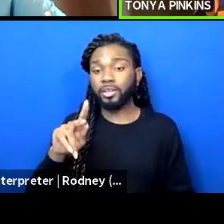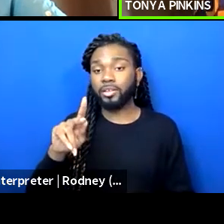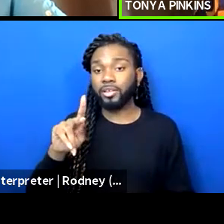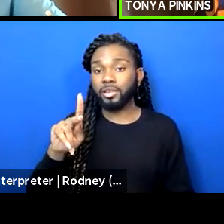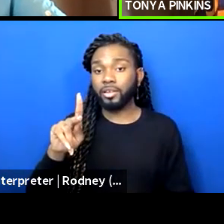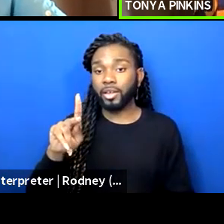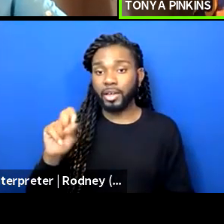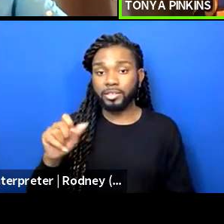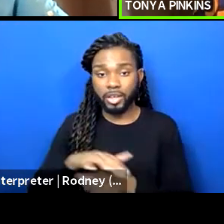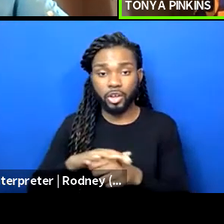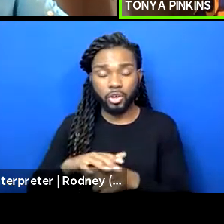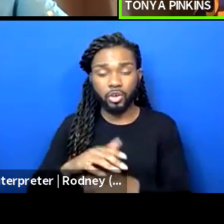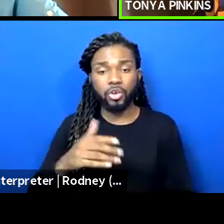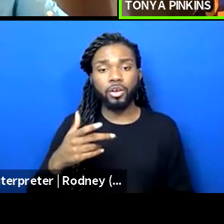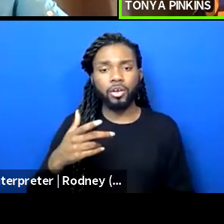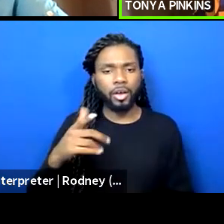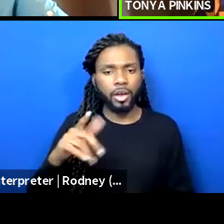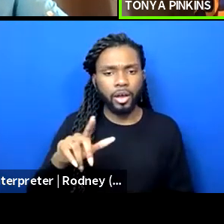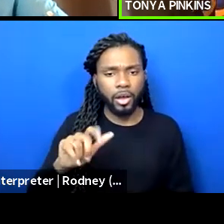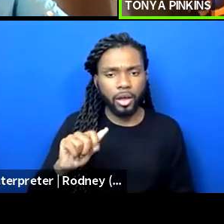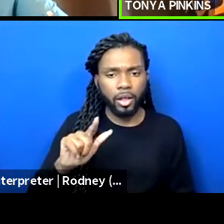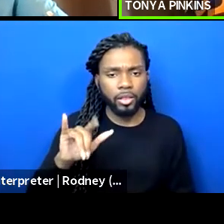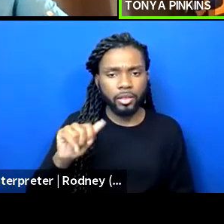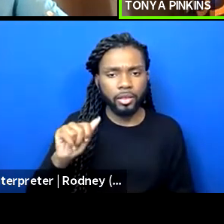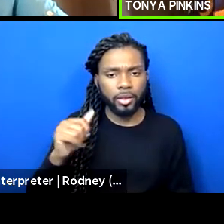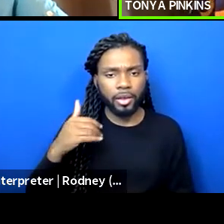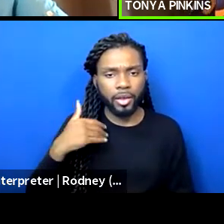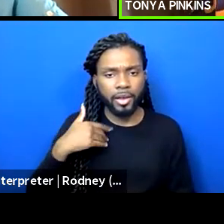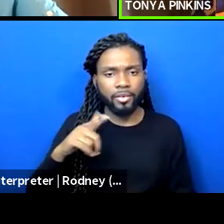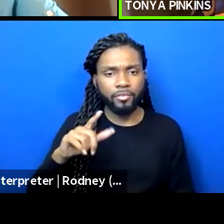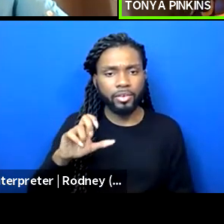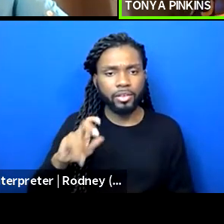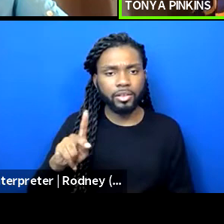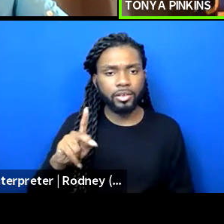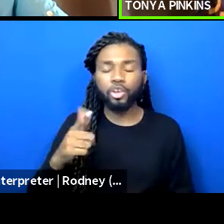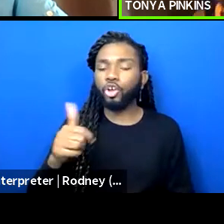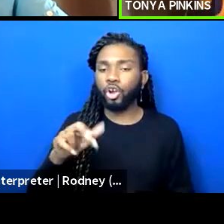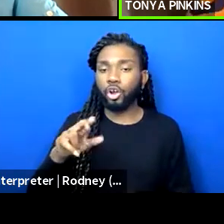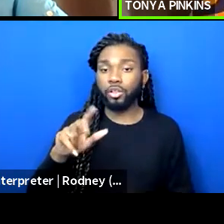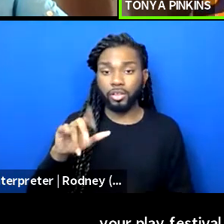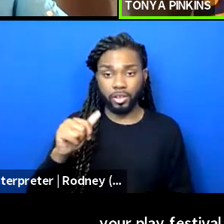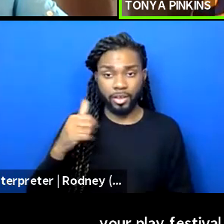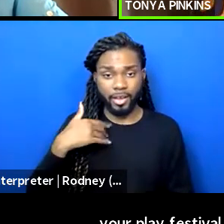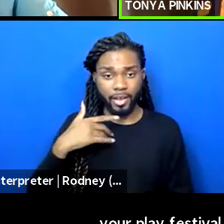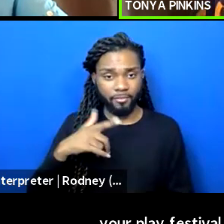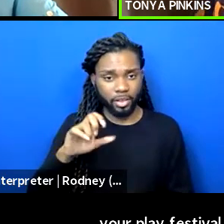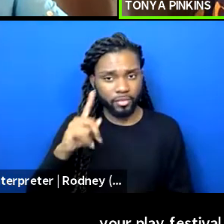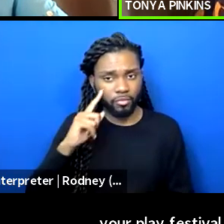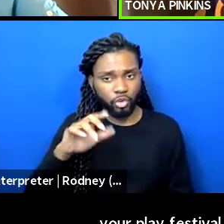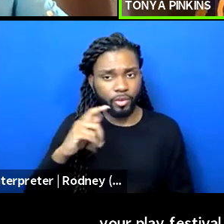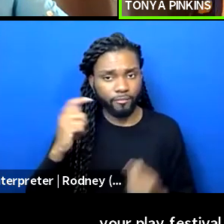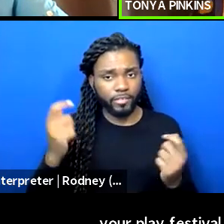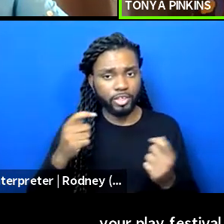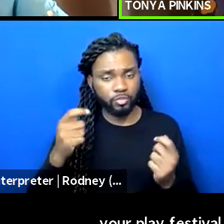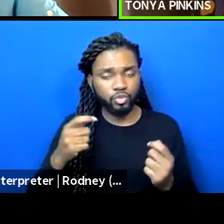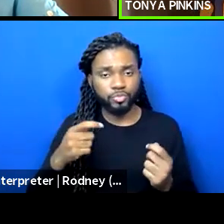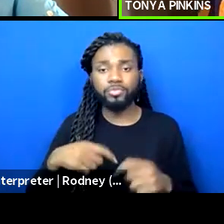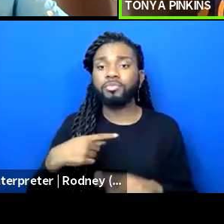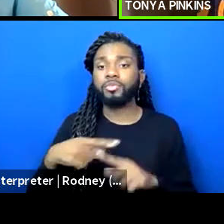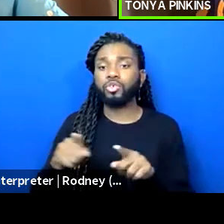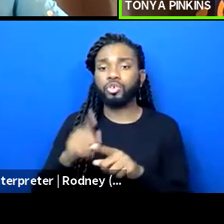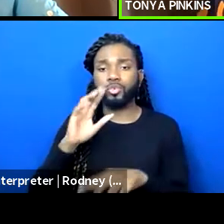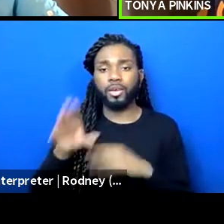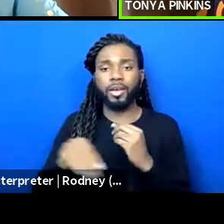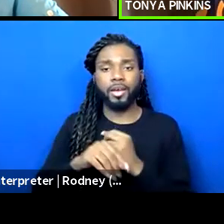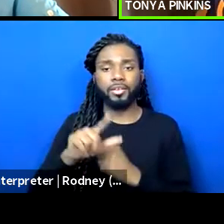there a link, Garlia, for your play festival that's in the chat right now that everybody can do that? And then I'm going to put the link for the website for my